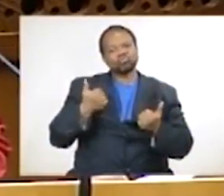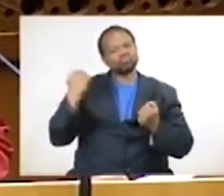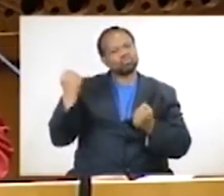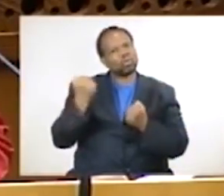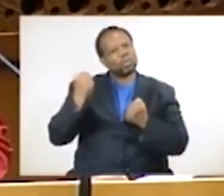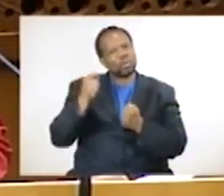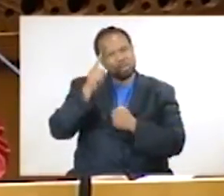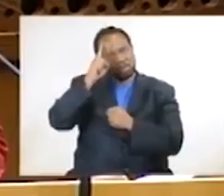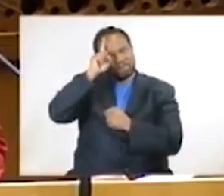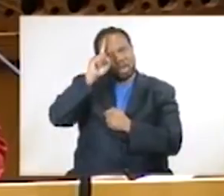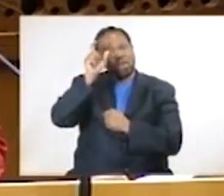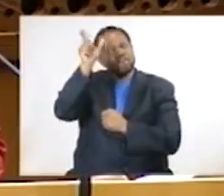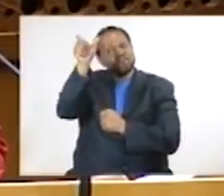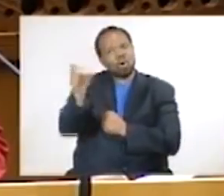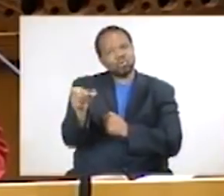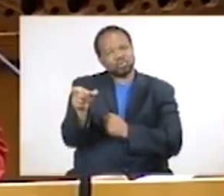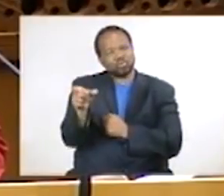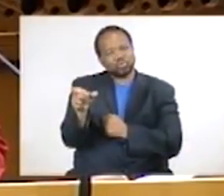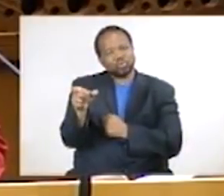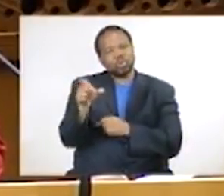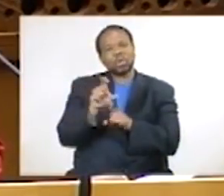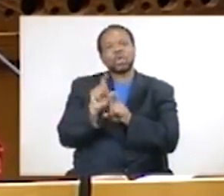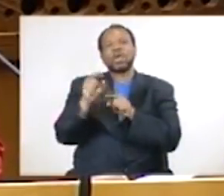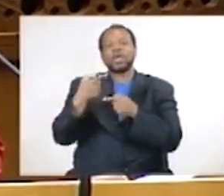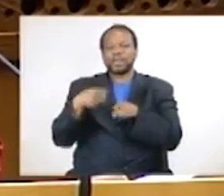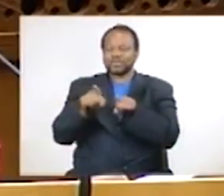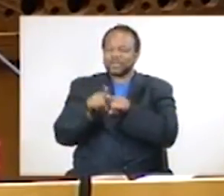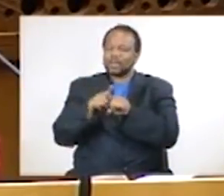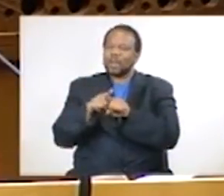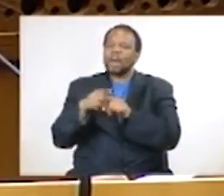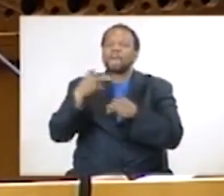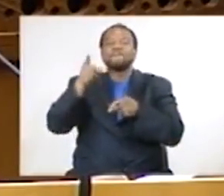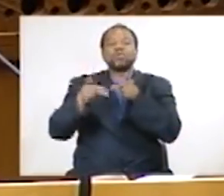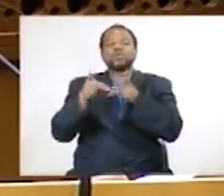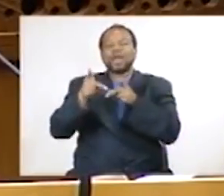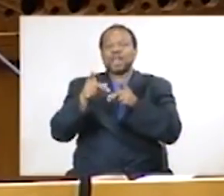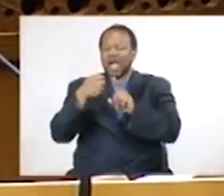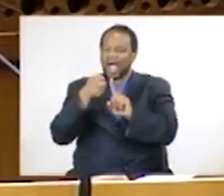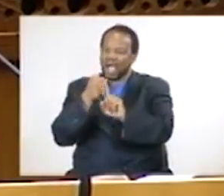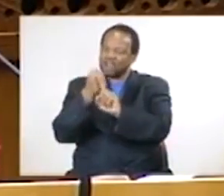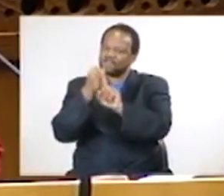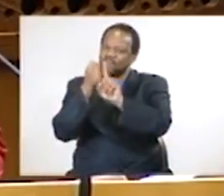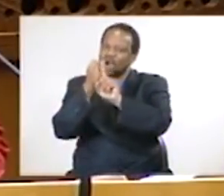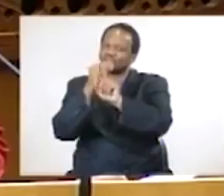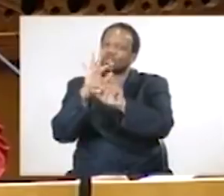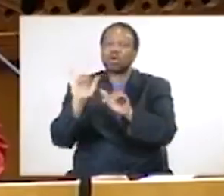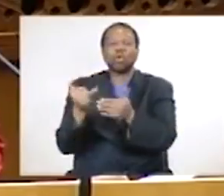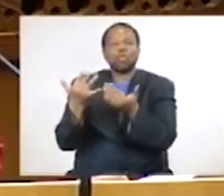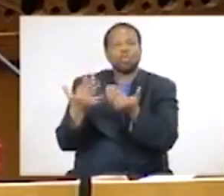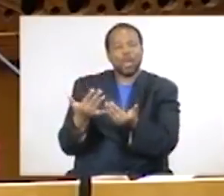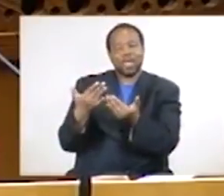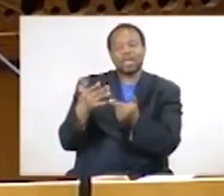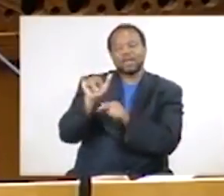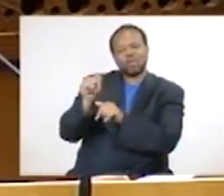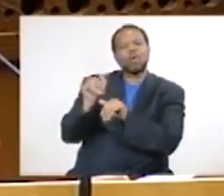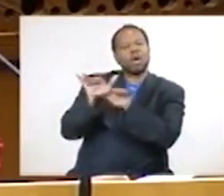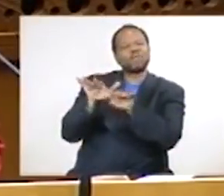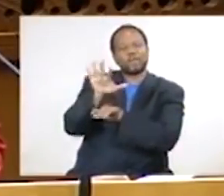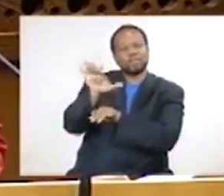your culture, that person is no friend at all. We need to undermine the legacy of apartheid